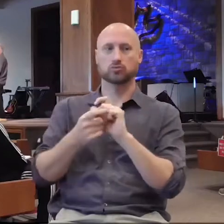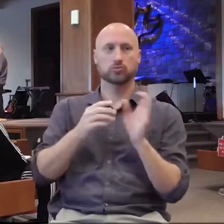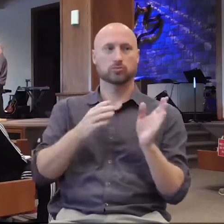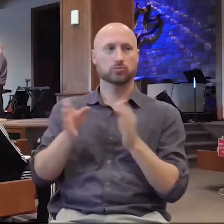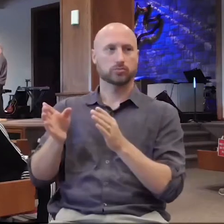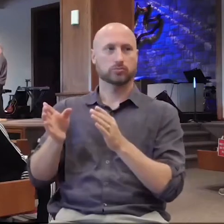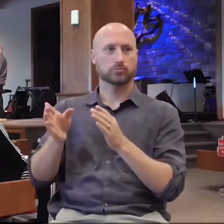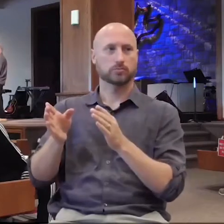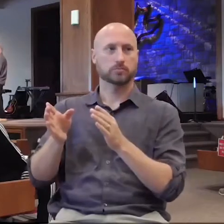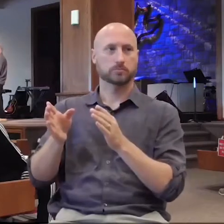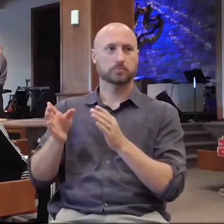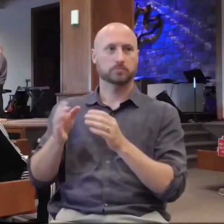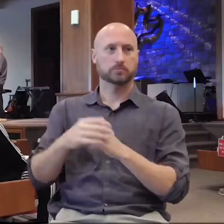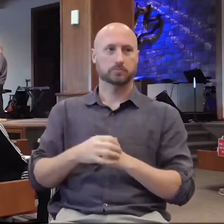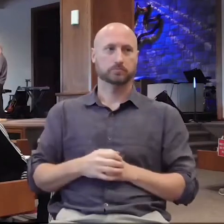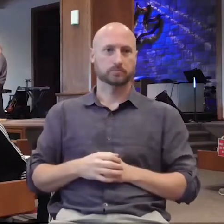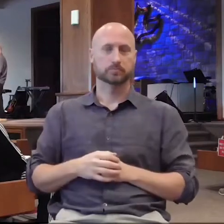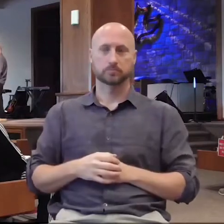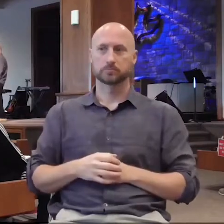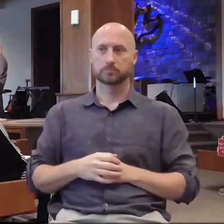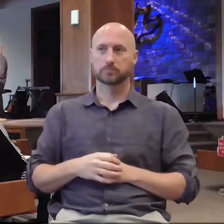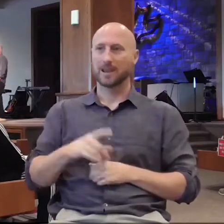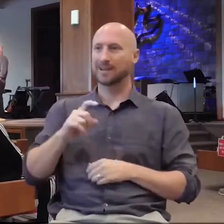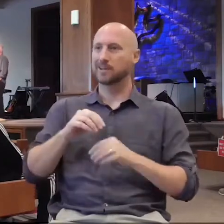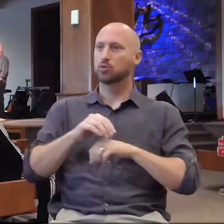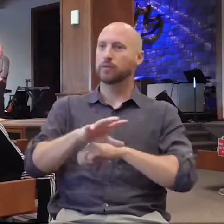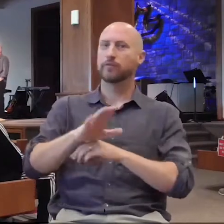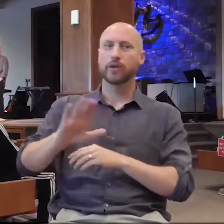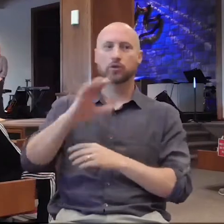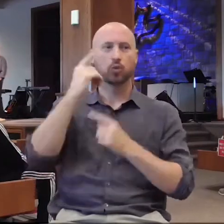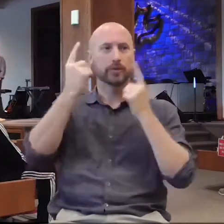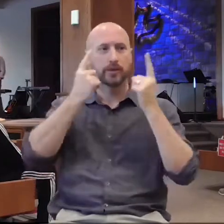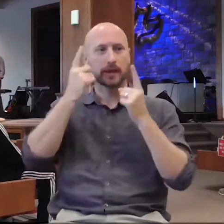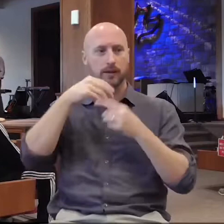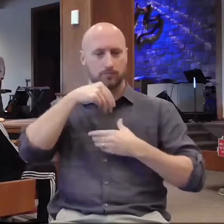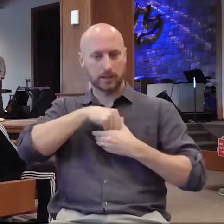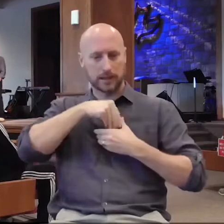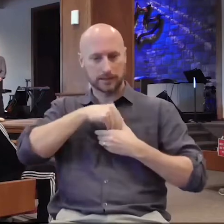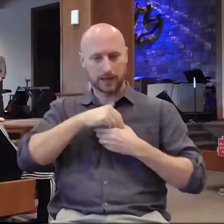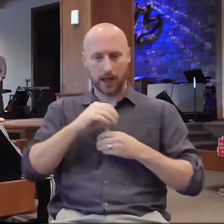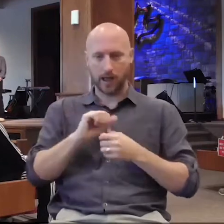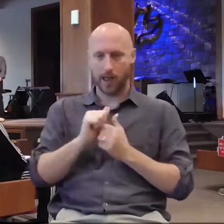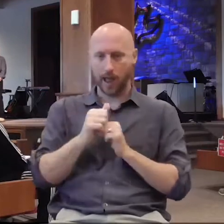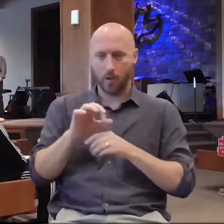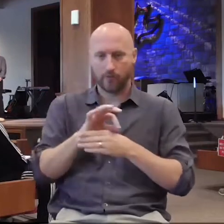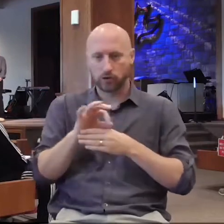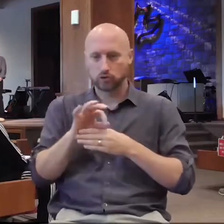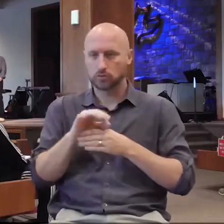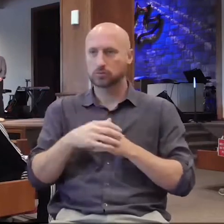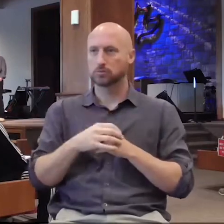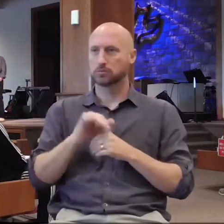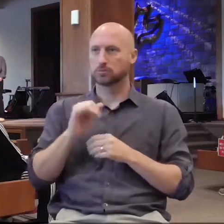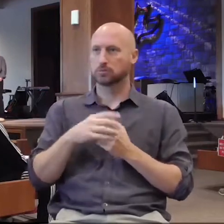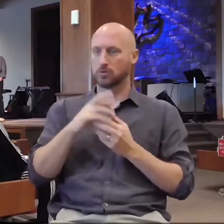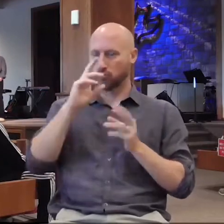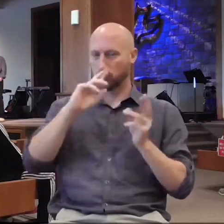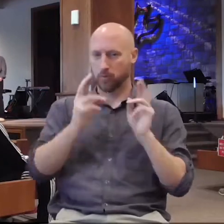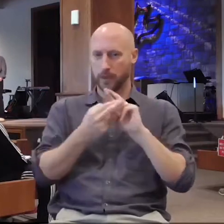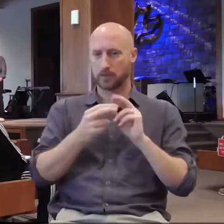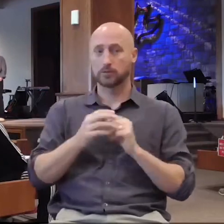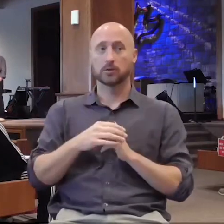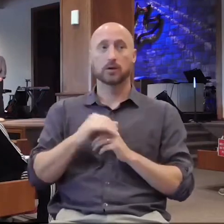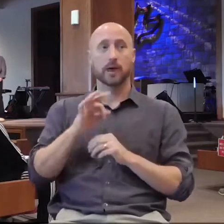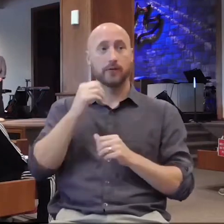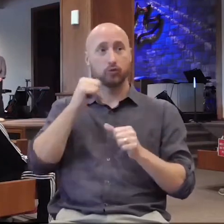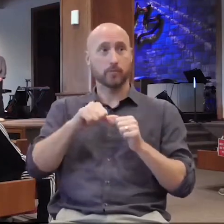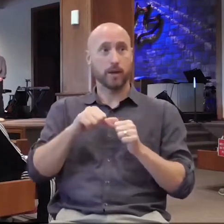back. This has to affect your thinking and your internal functioning. If you remember where you've fallen